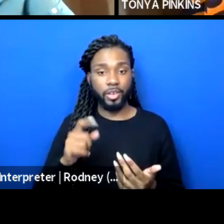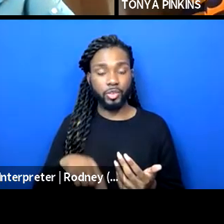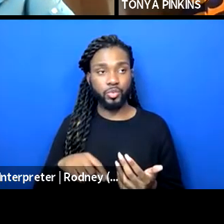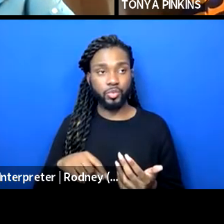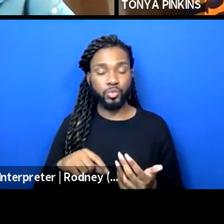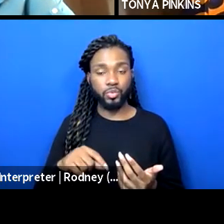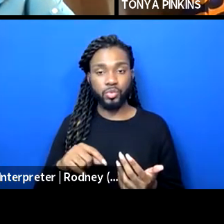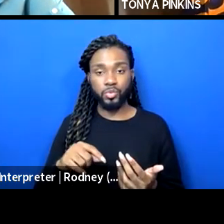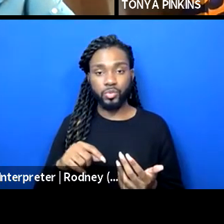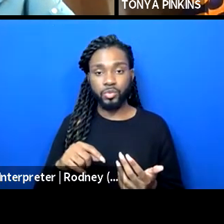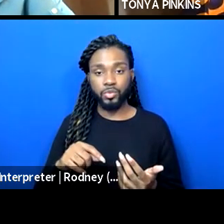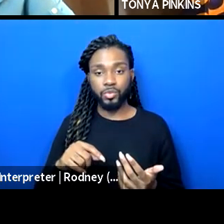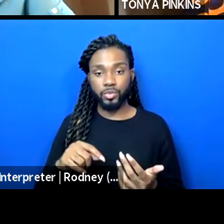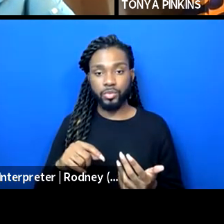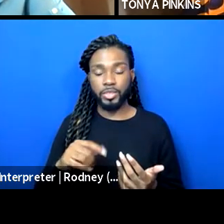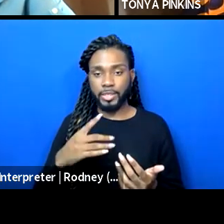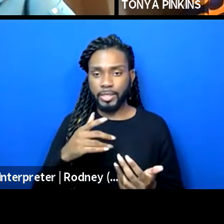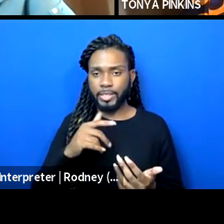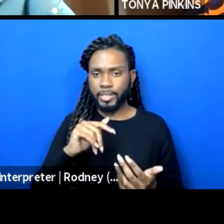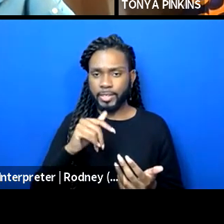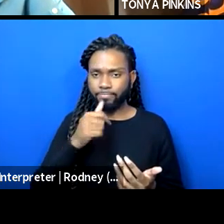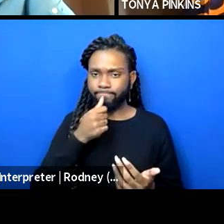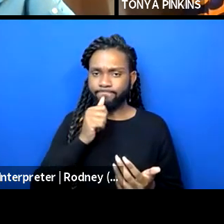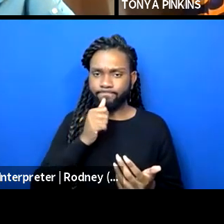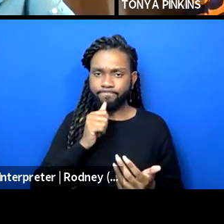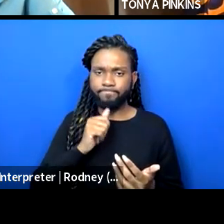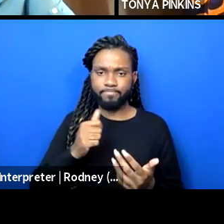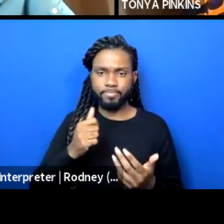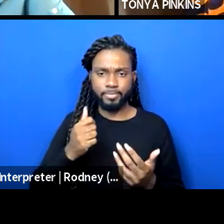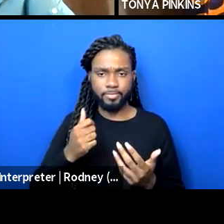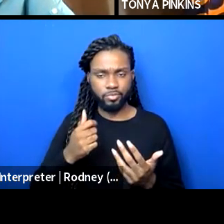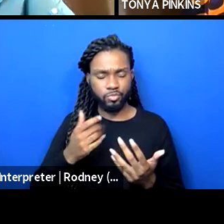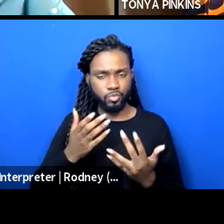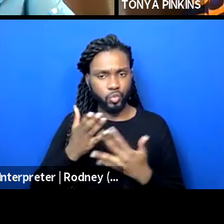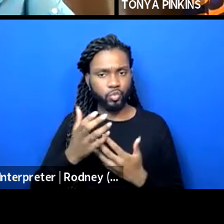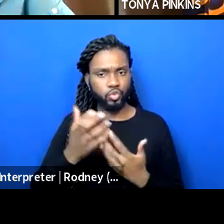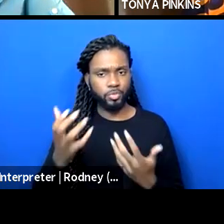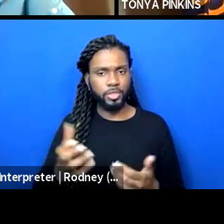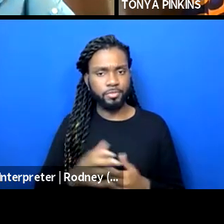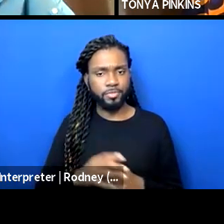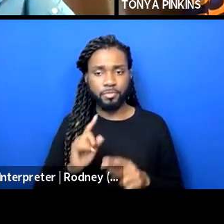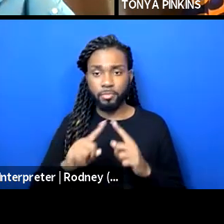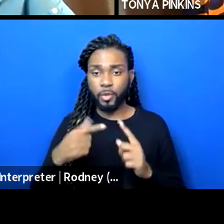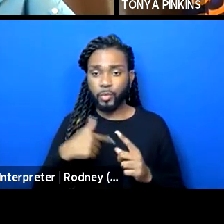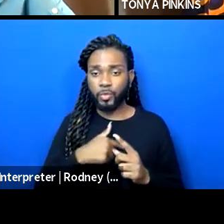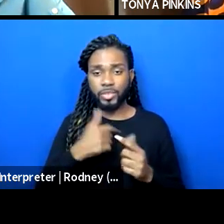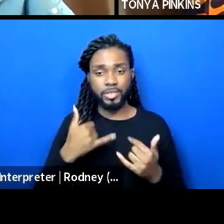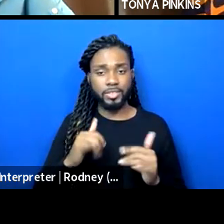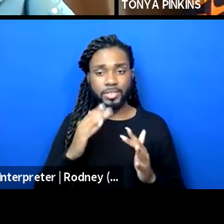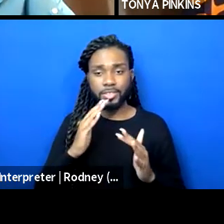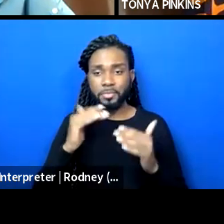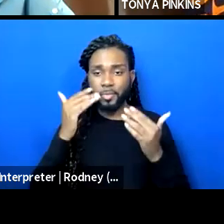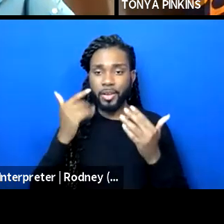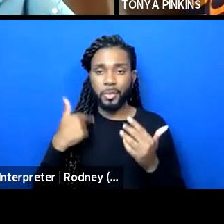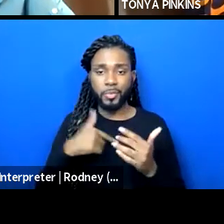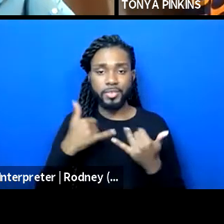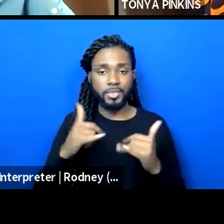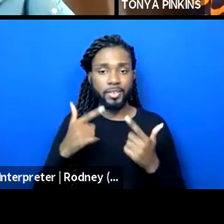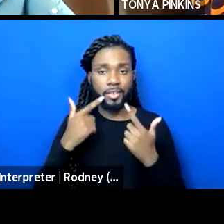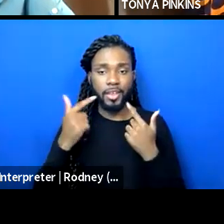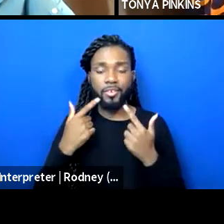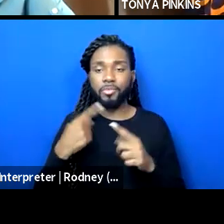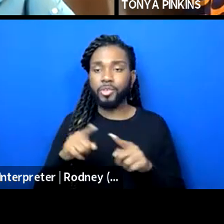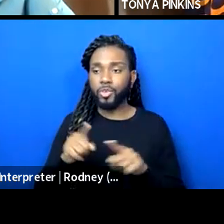we have endured through so much, and then and we still smile and we still laugh and we still make space for